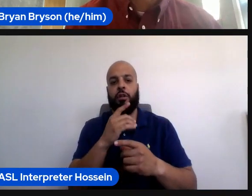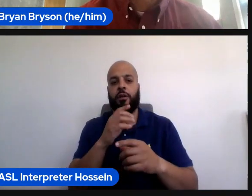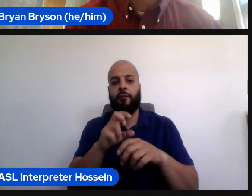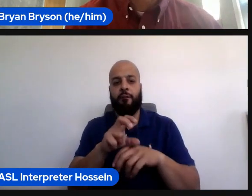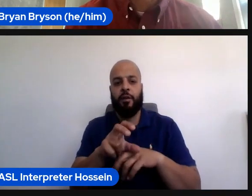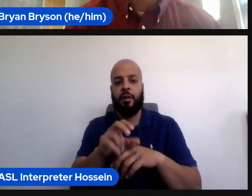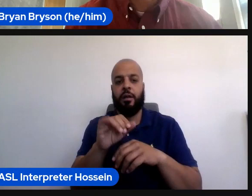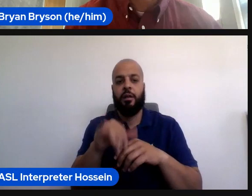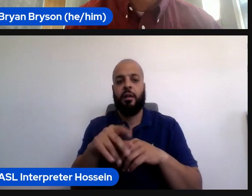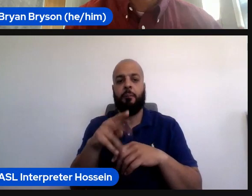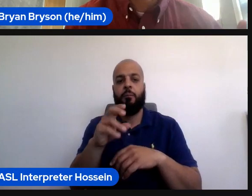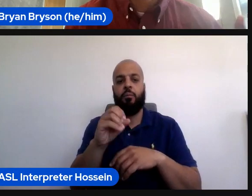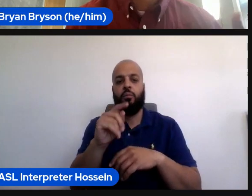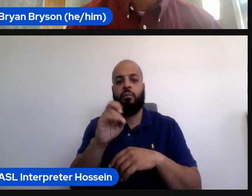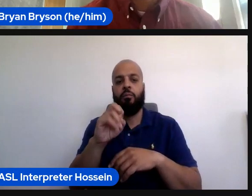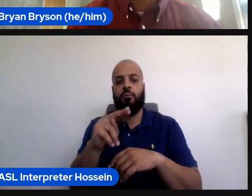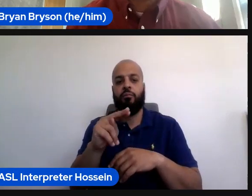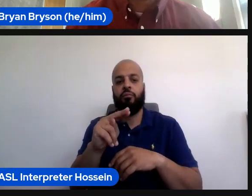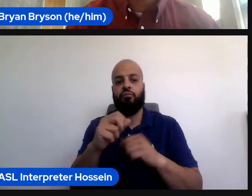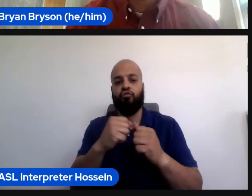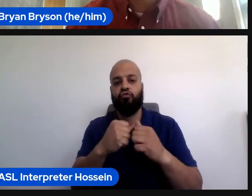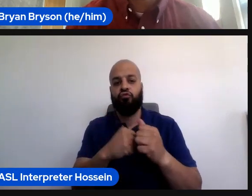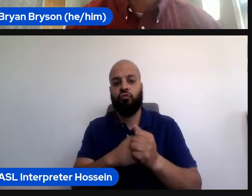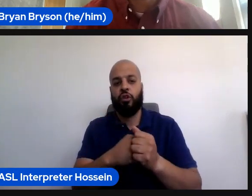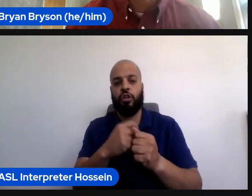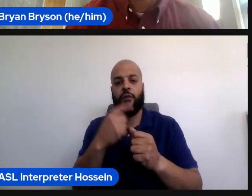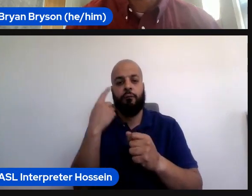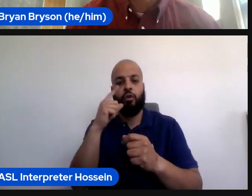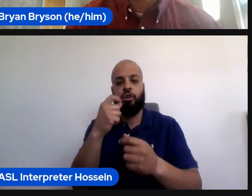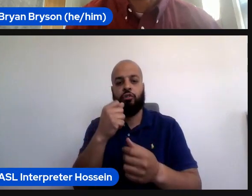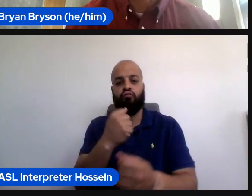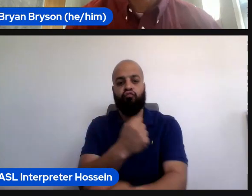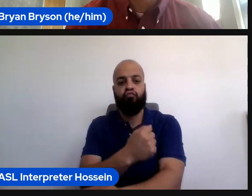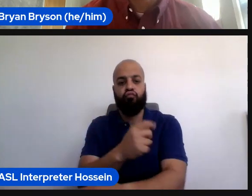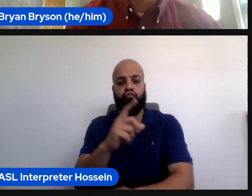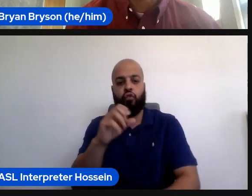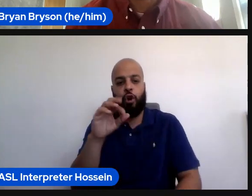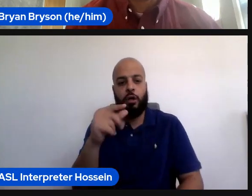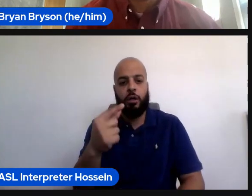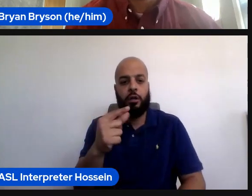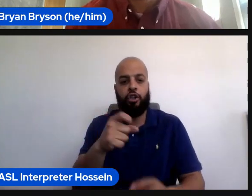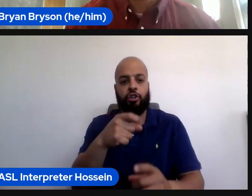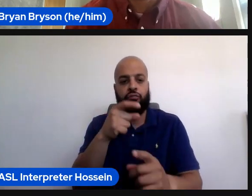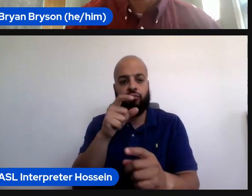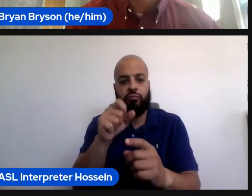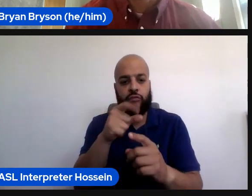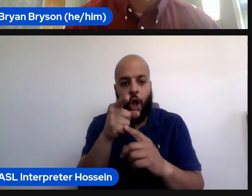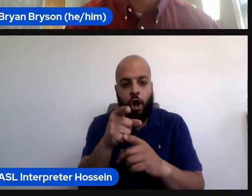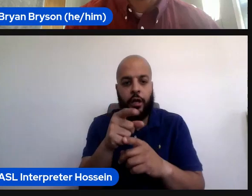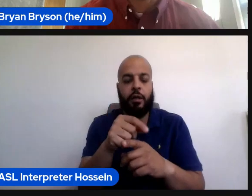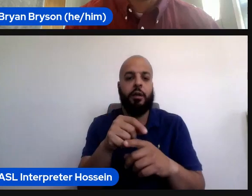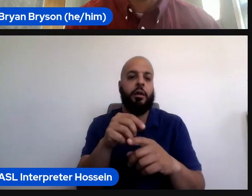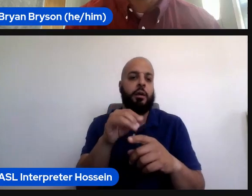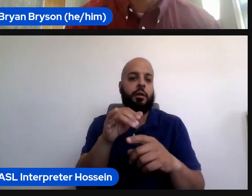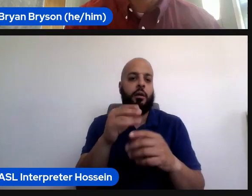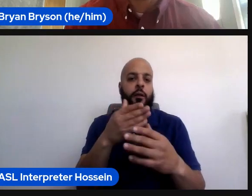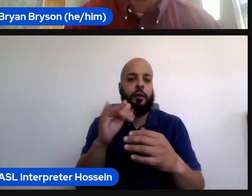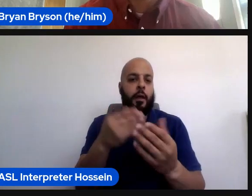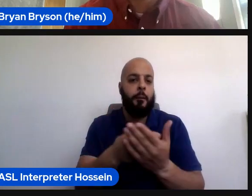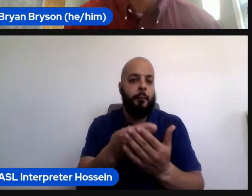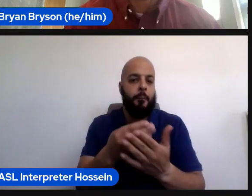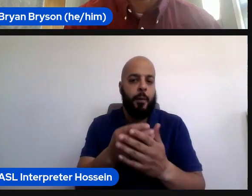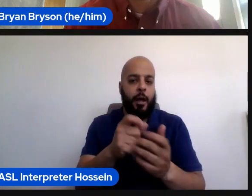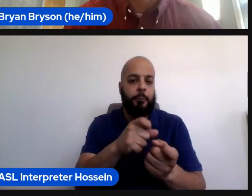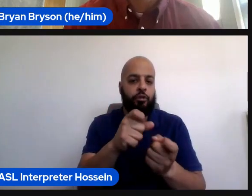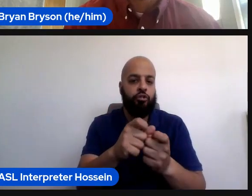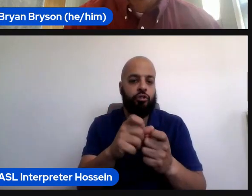protein structure to drug target engagement, finding small molecules that bind a particular structure, and we can even predict